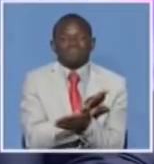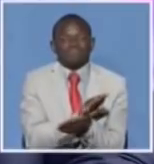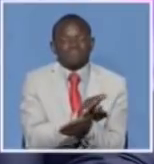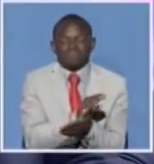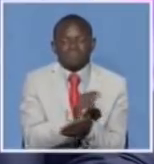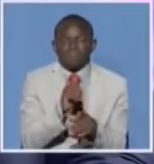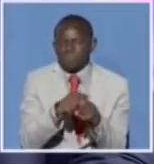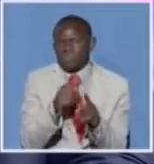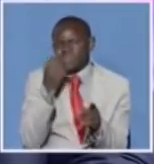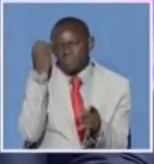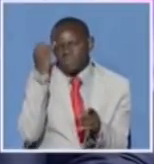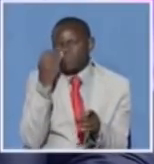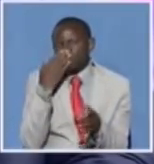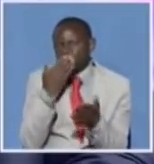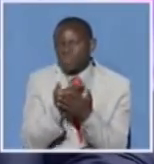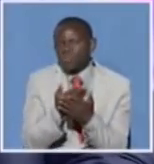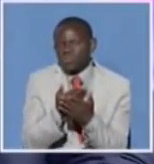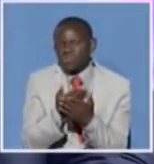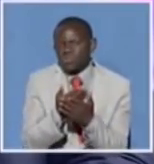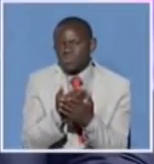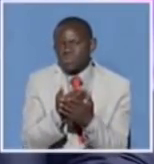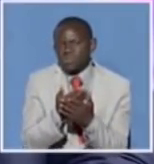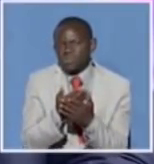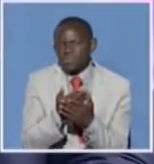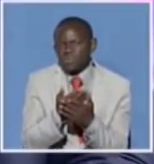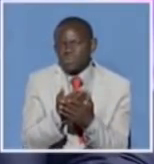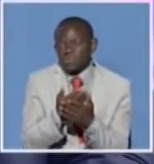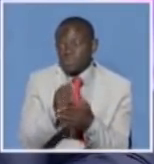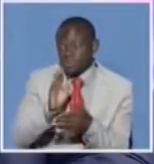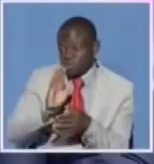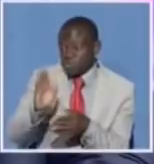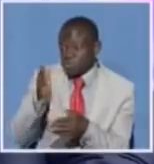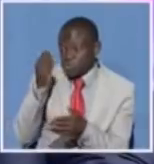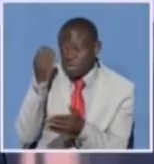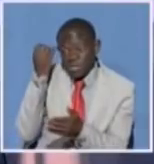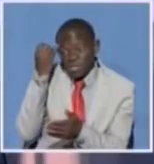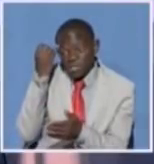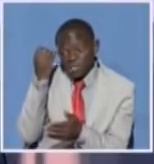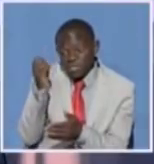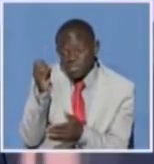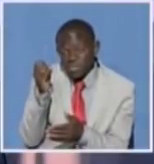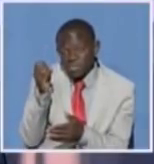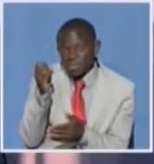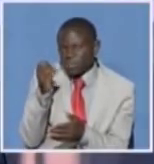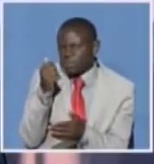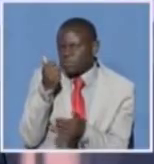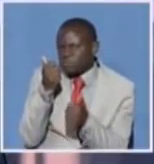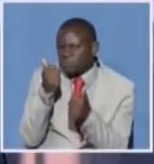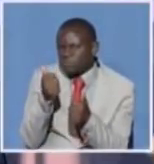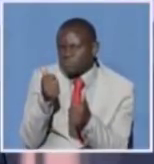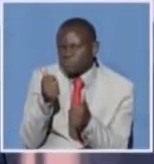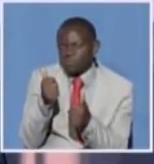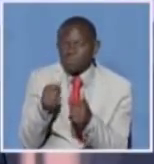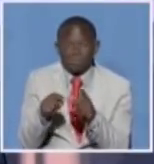lot, and your suggestion, whilst most being appreciated, needs